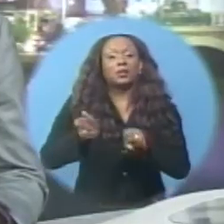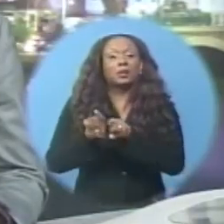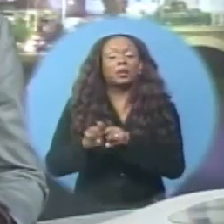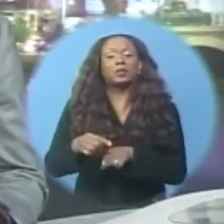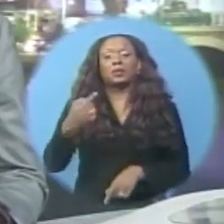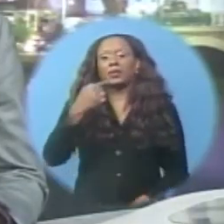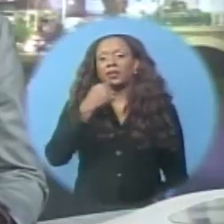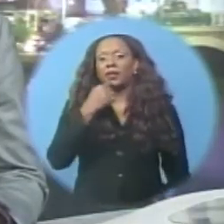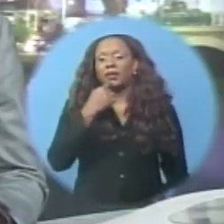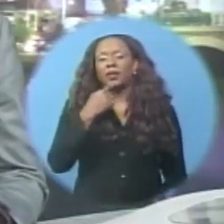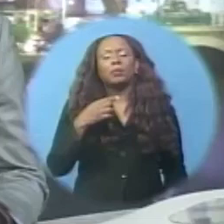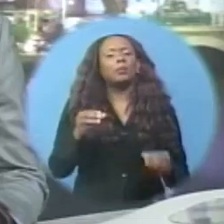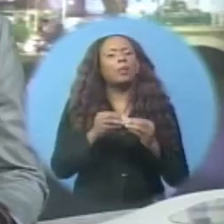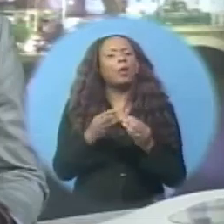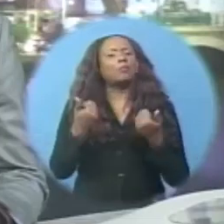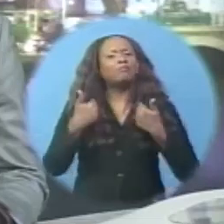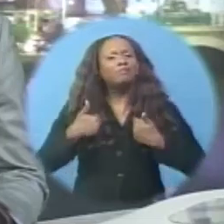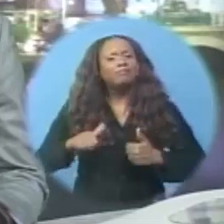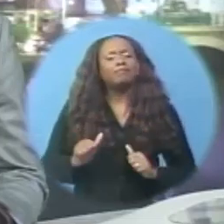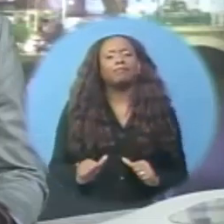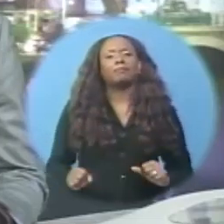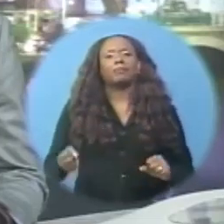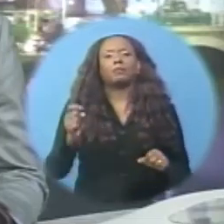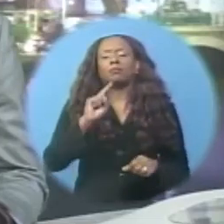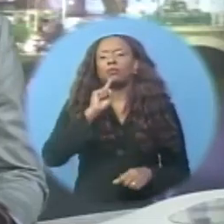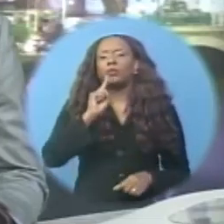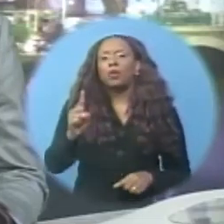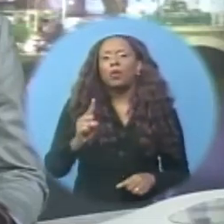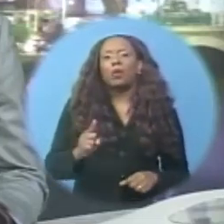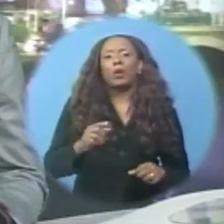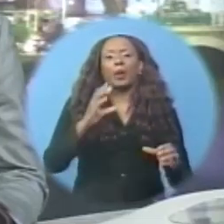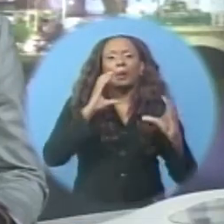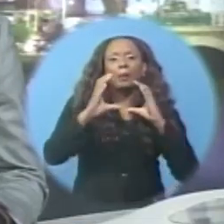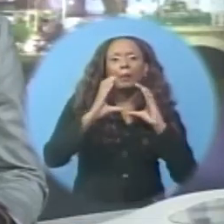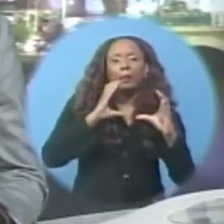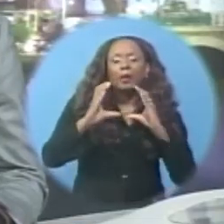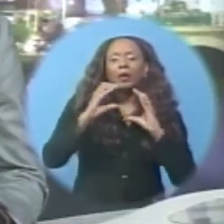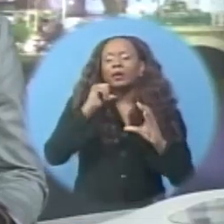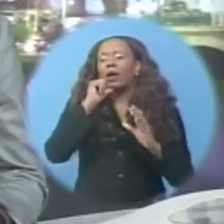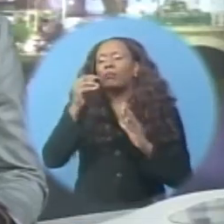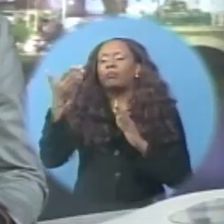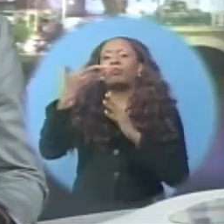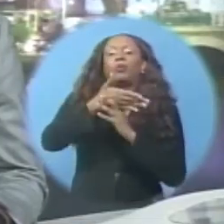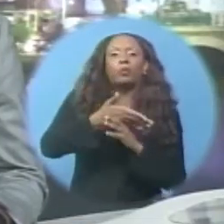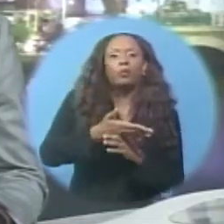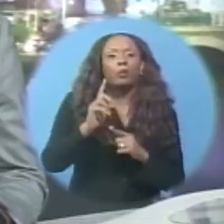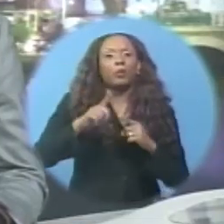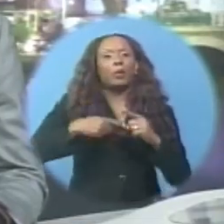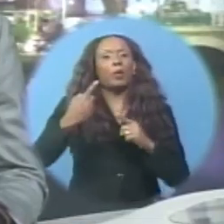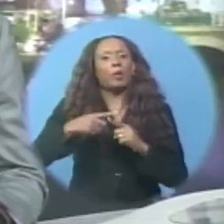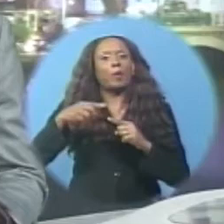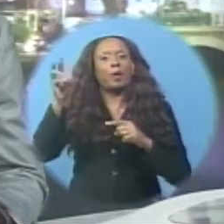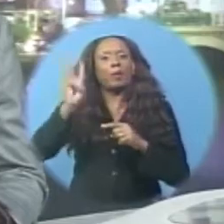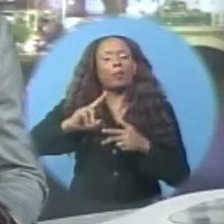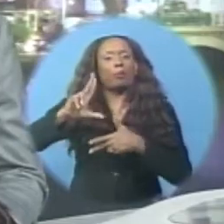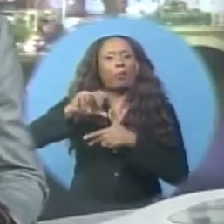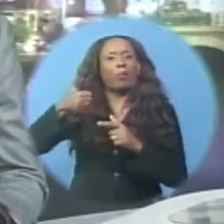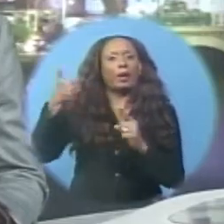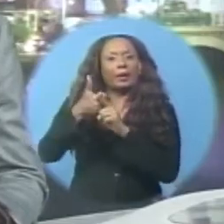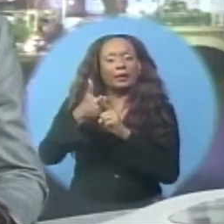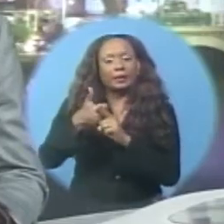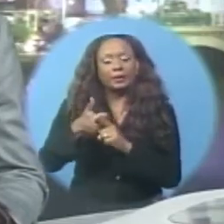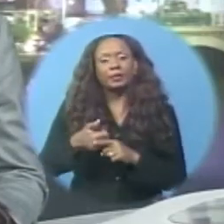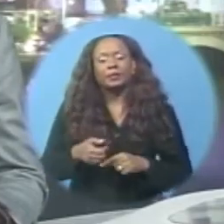believes greater efforts should be made to ensure utilities and communications are not severely disrupted by the passage of weather systems.